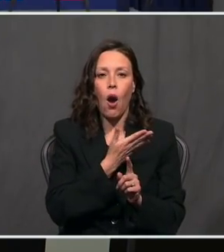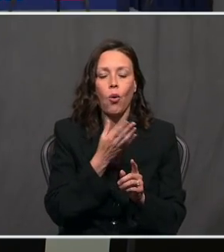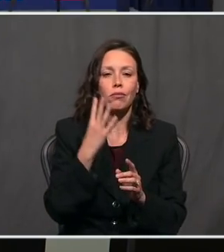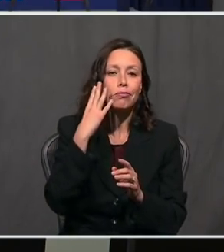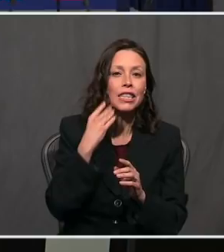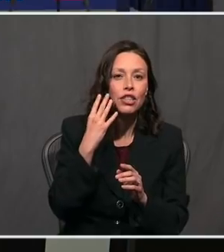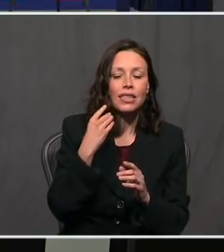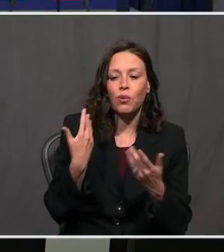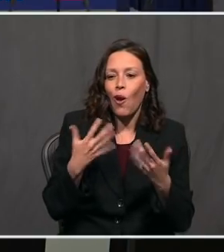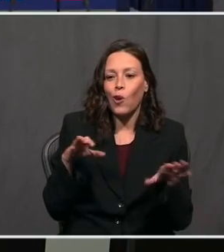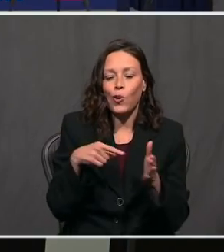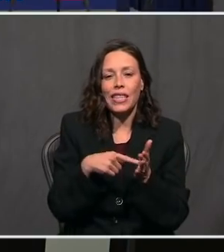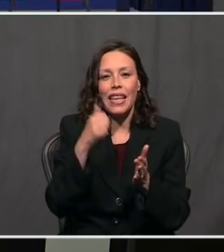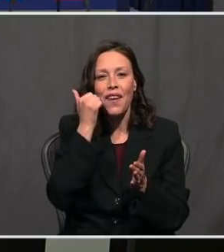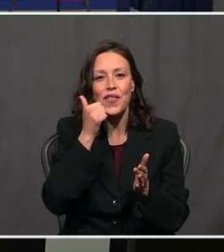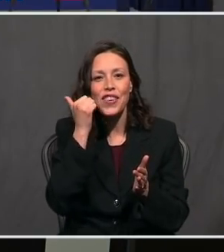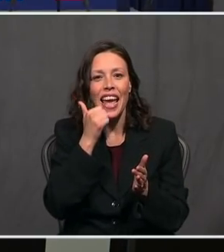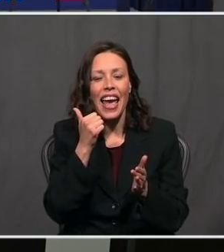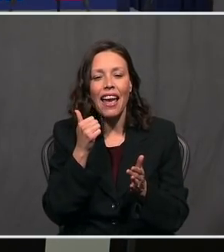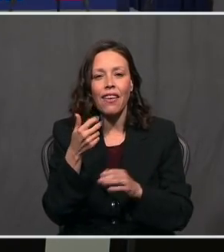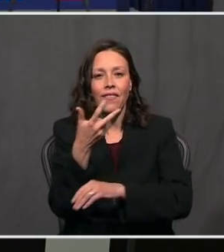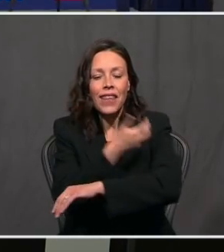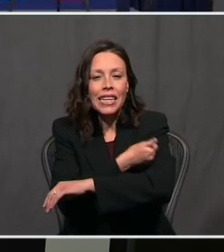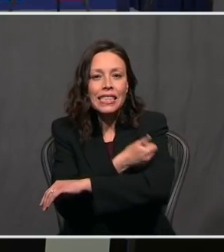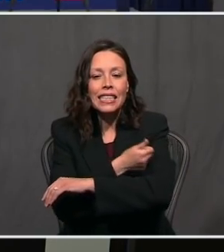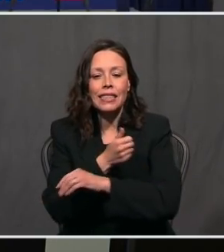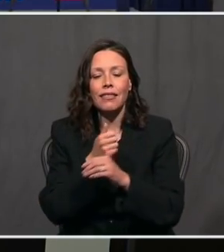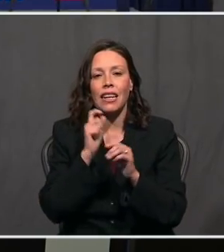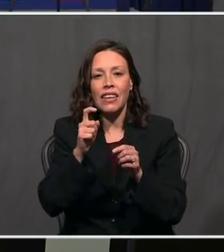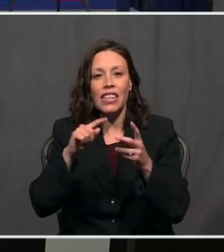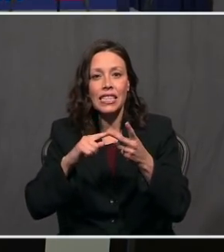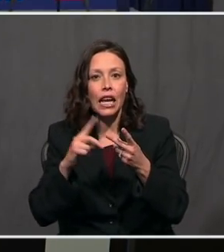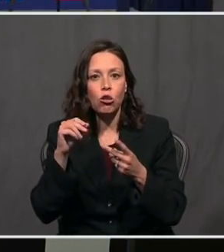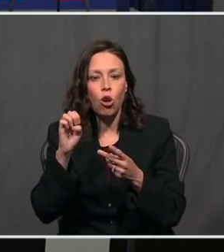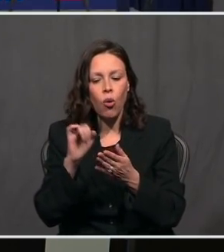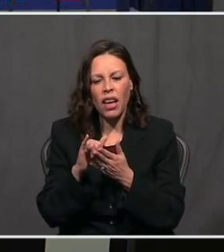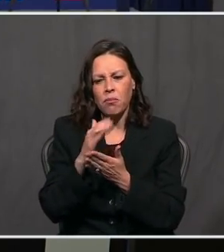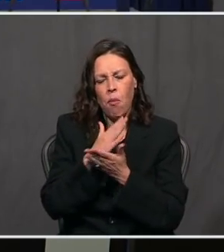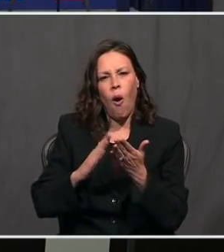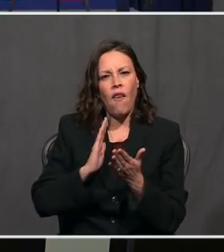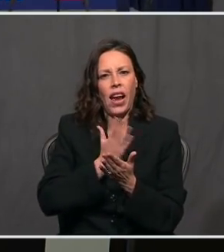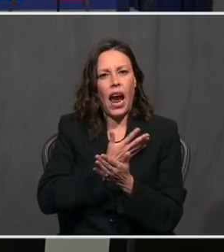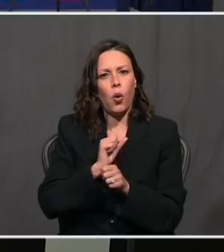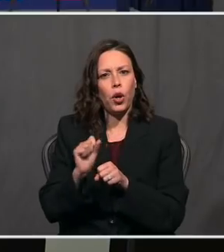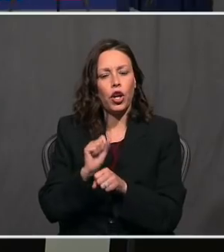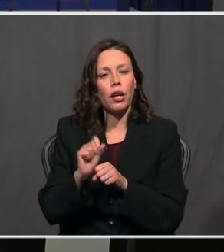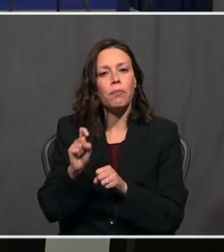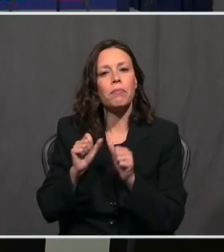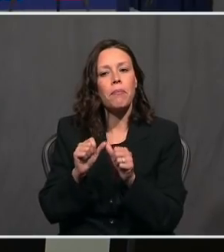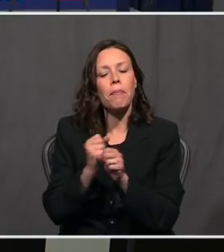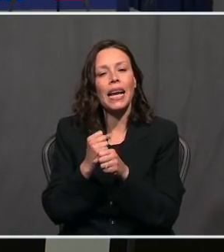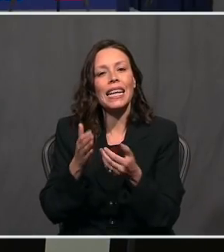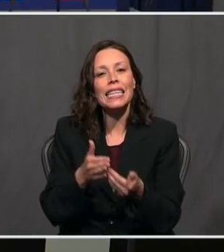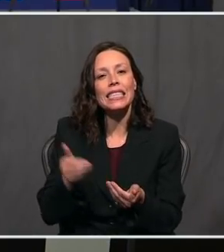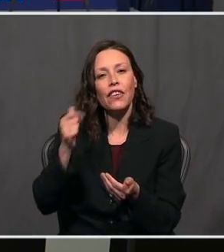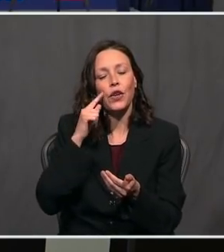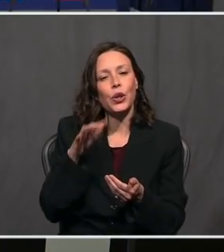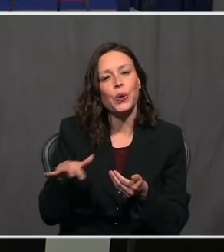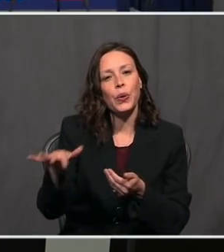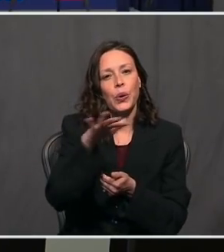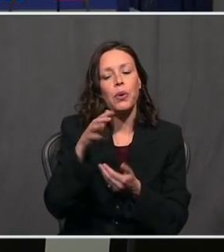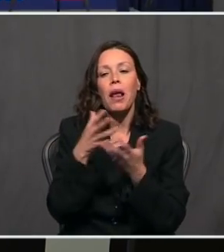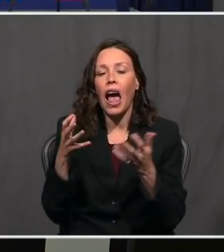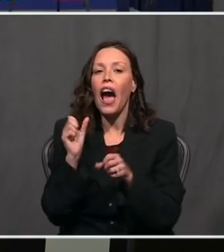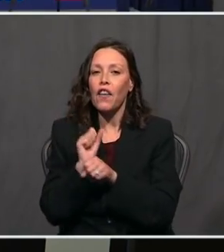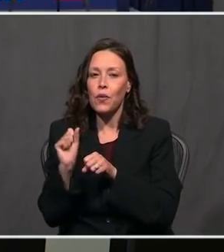is what we do every day, right? And vaccinations and getting second doses is core to what we do. We just have to continue to make it easier. So there's going to be a lot of